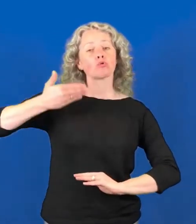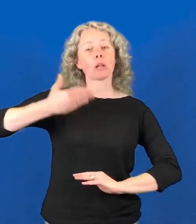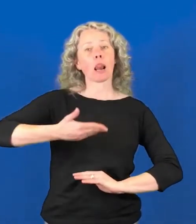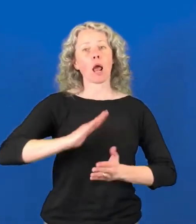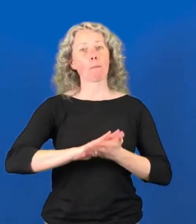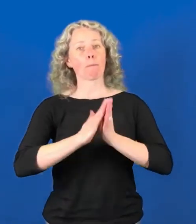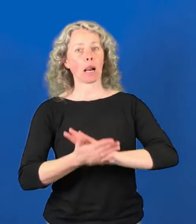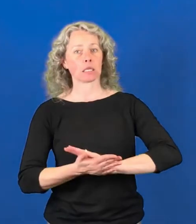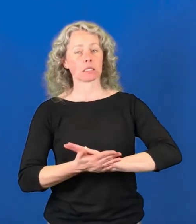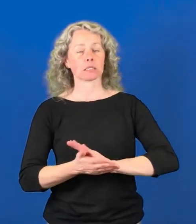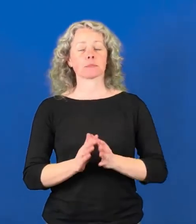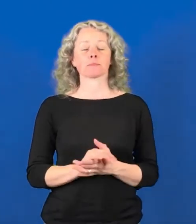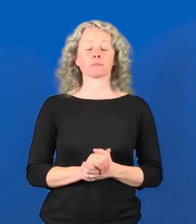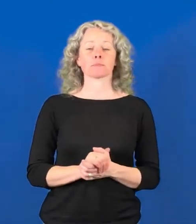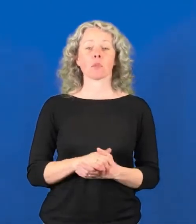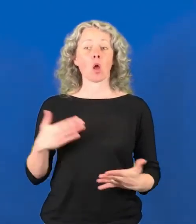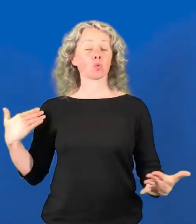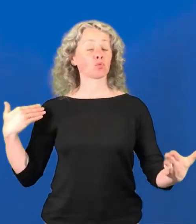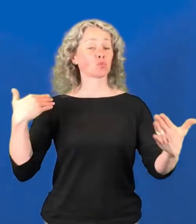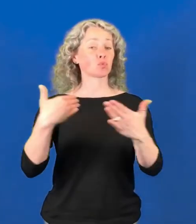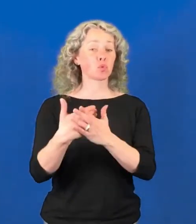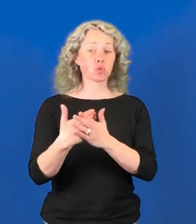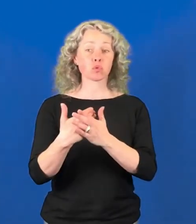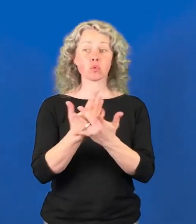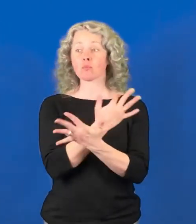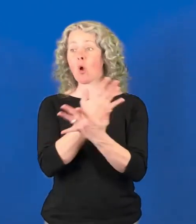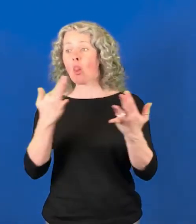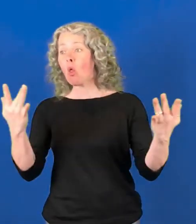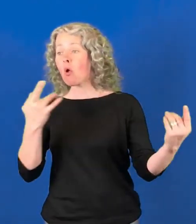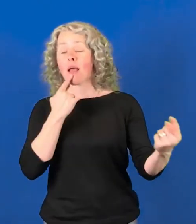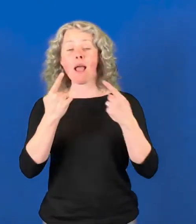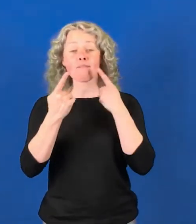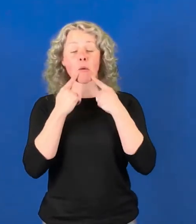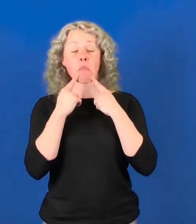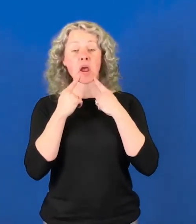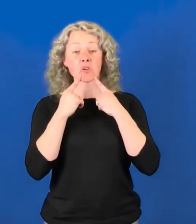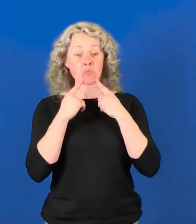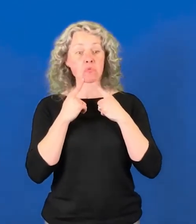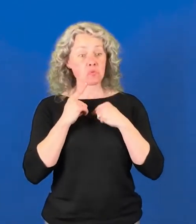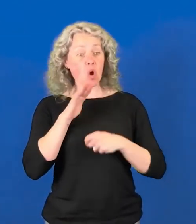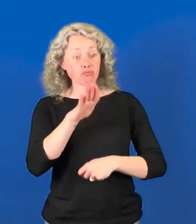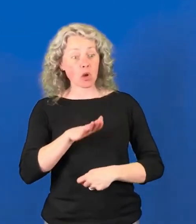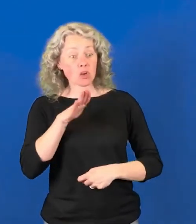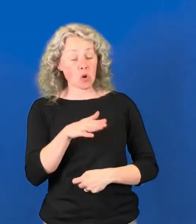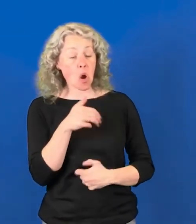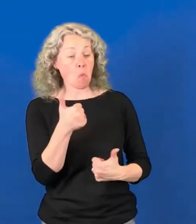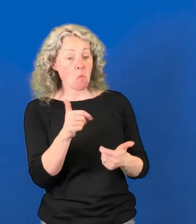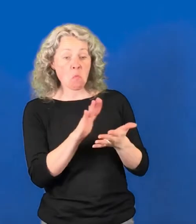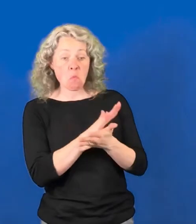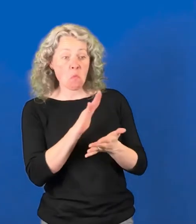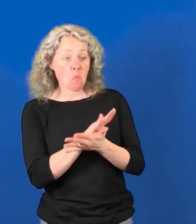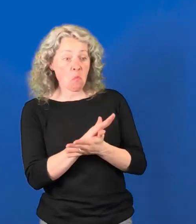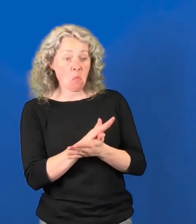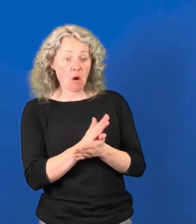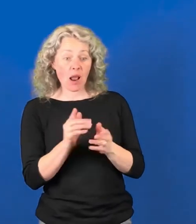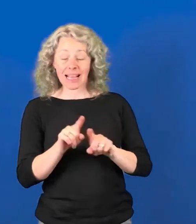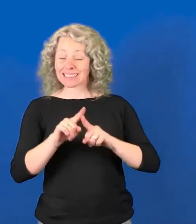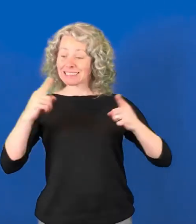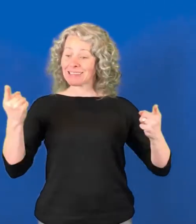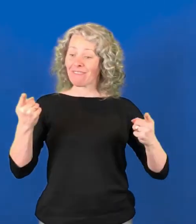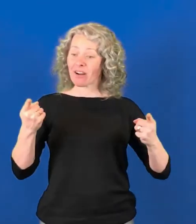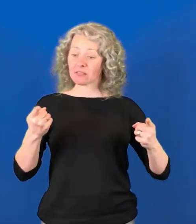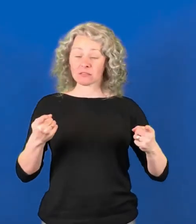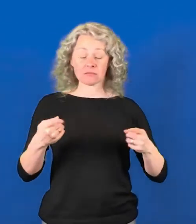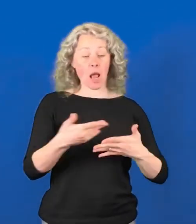so-called congenital abnormalities. And so far, all the data is very, very reassuring, is that there